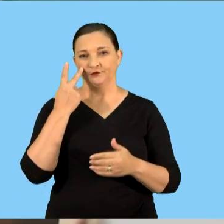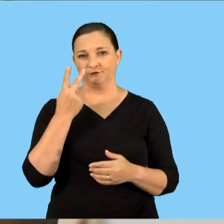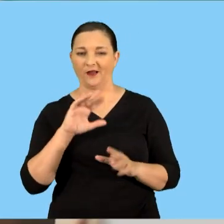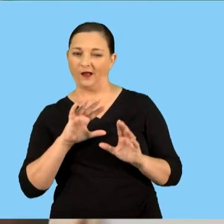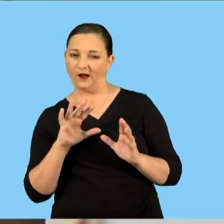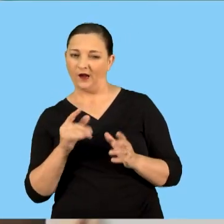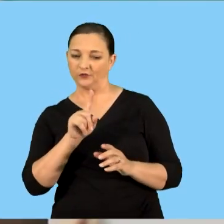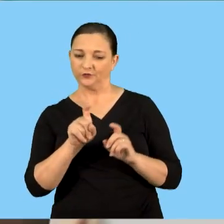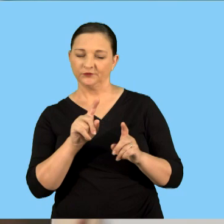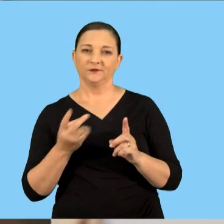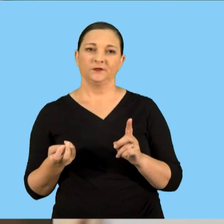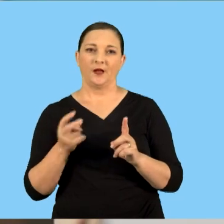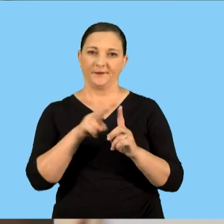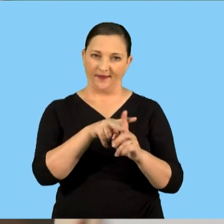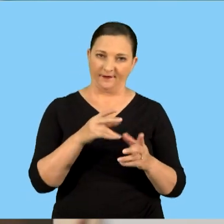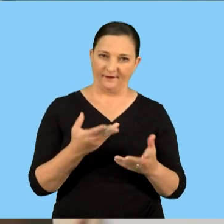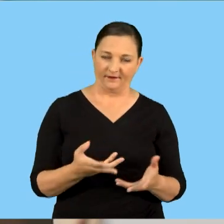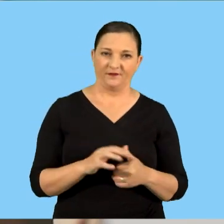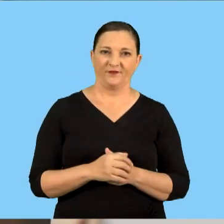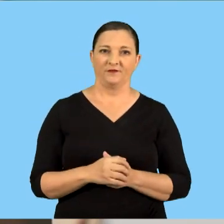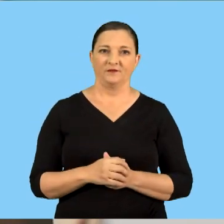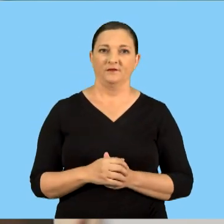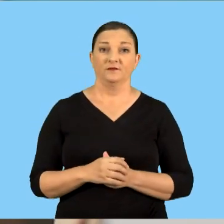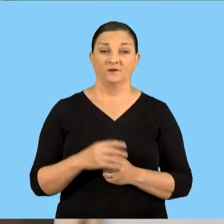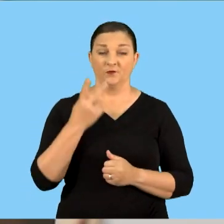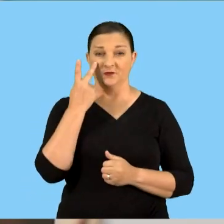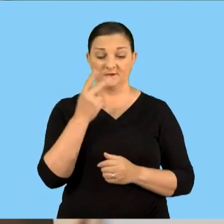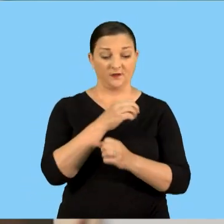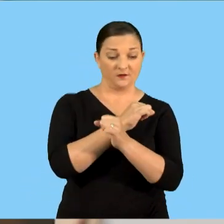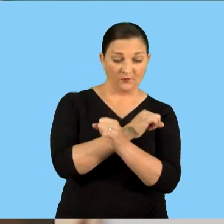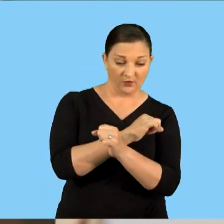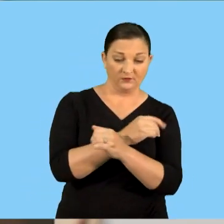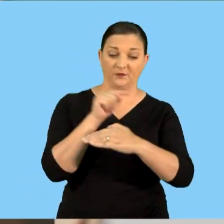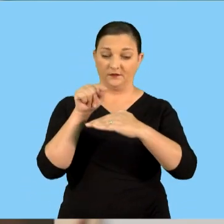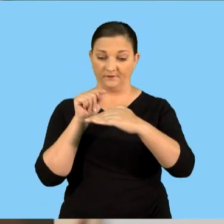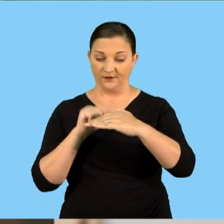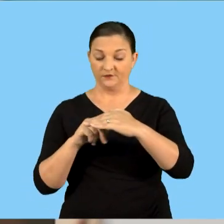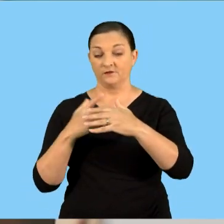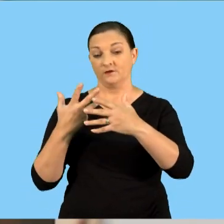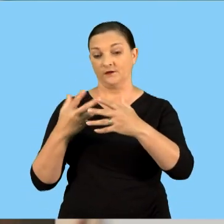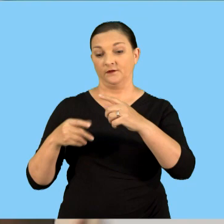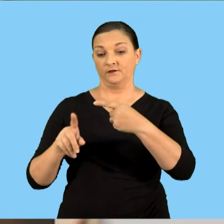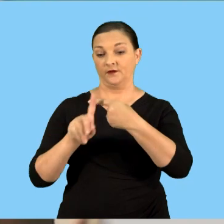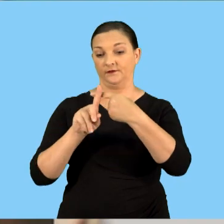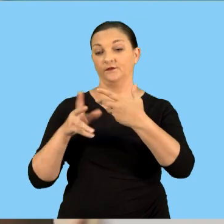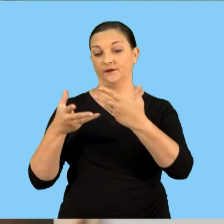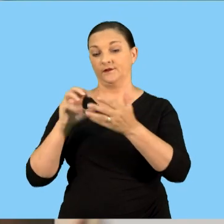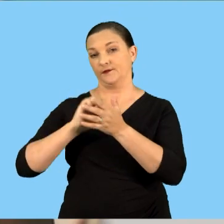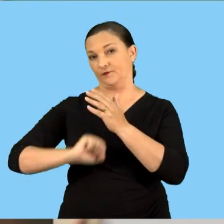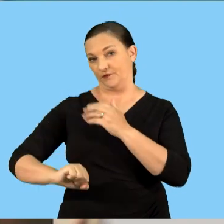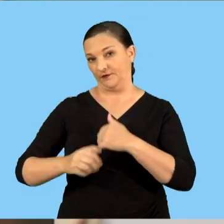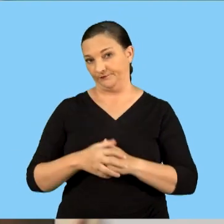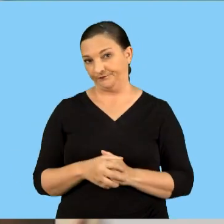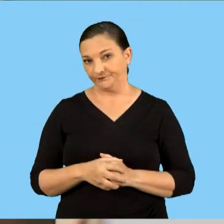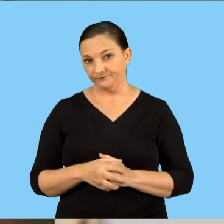Let's move on to some application questions. So these are questions that will be including multiplication, division,